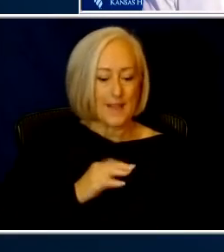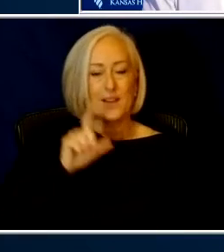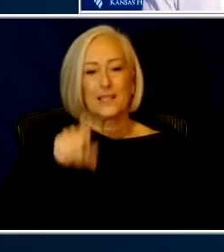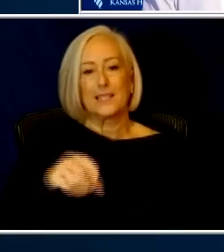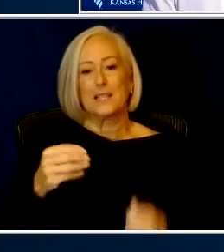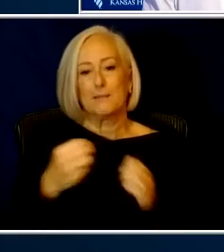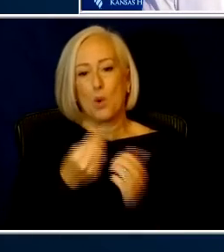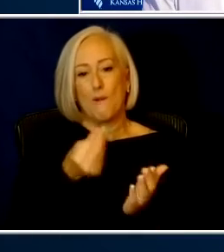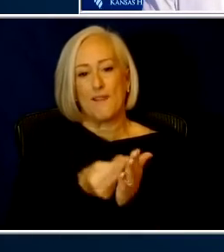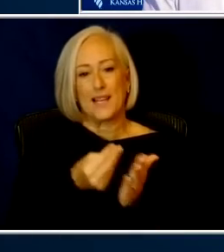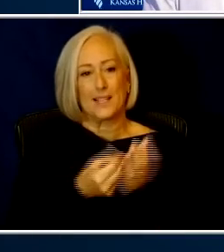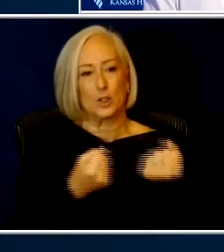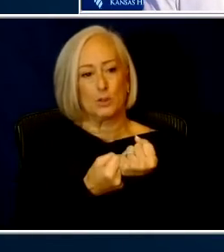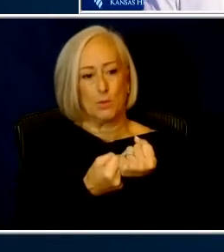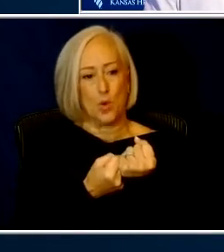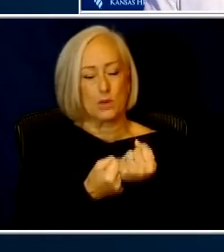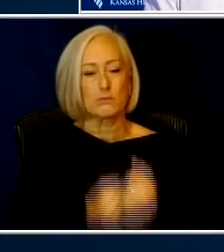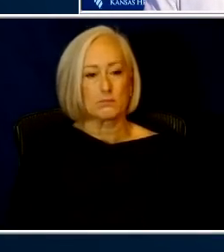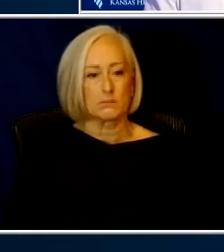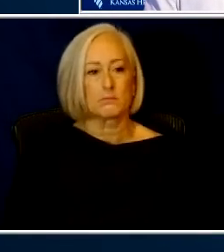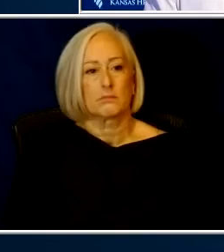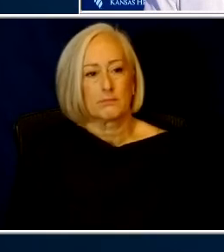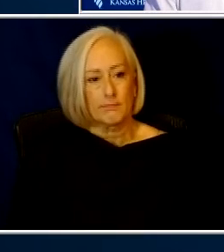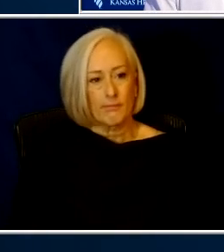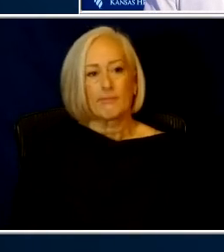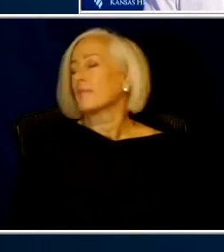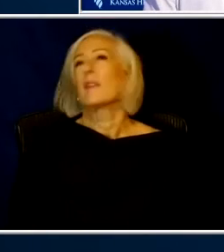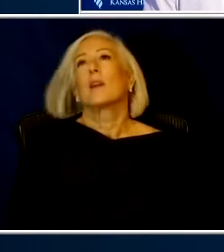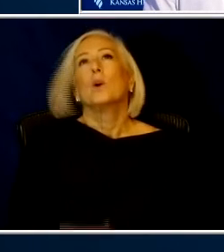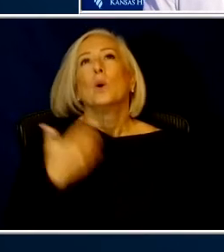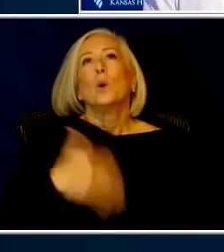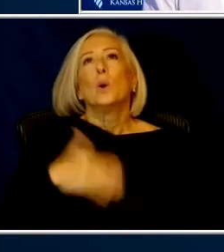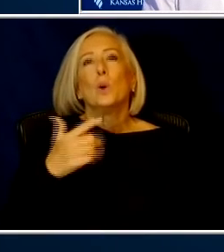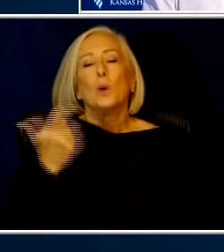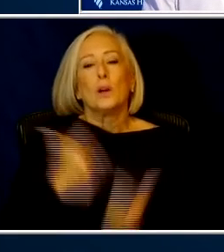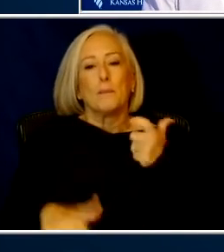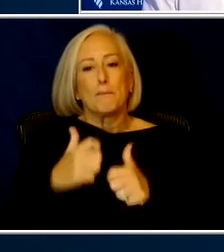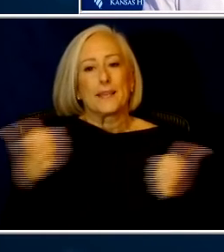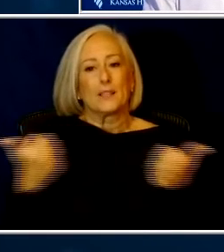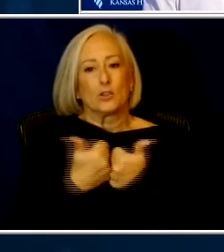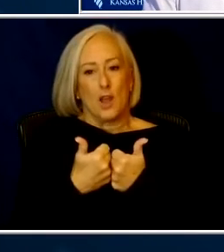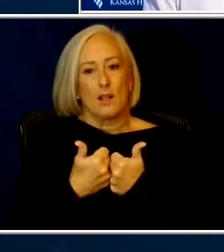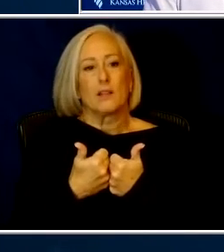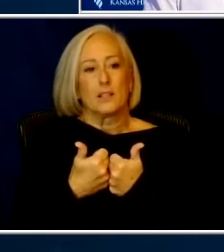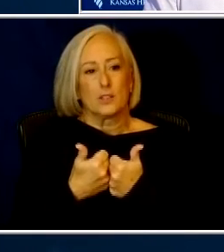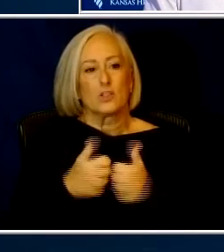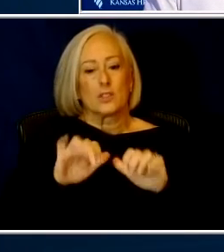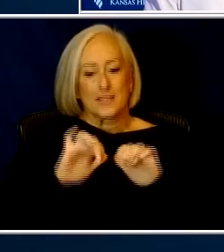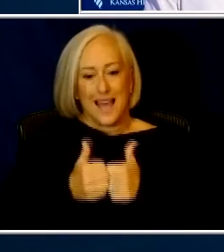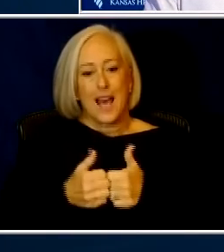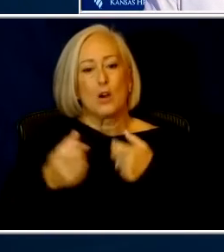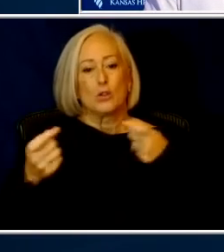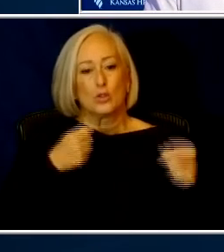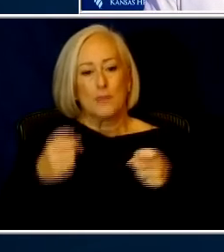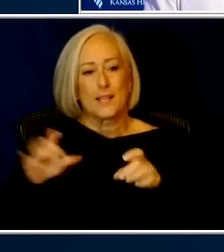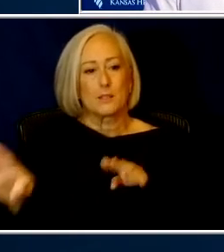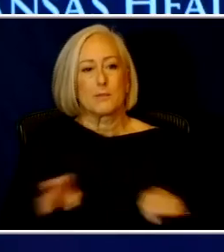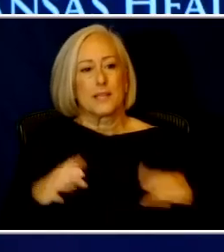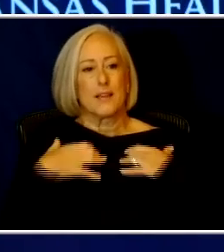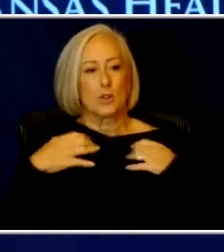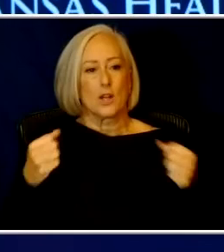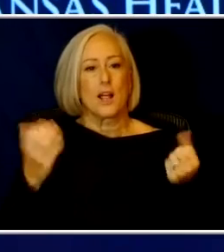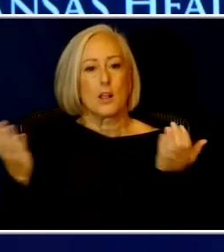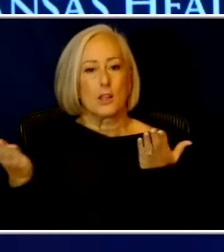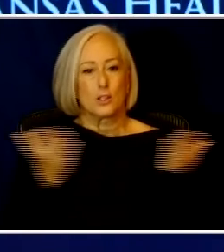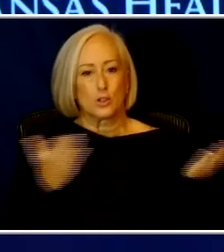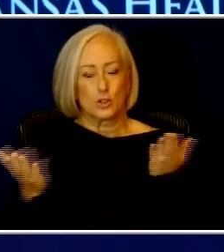Yeah, I think this is one of the greatest challenges of our time, is how we're going to handle behavioral health services with a very strained